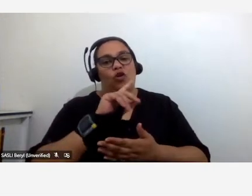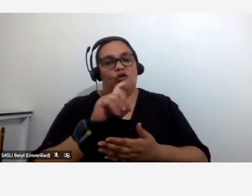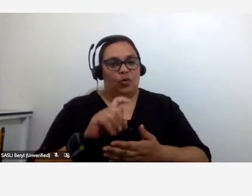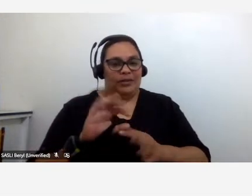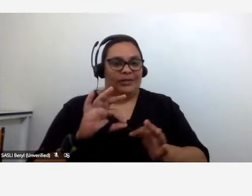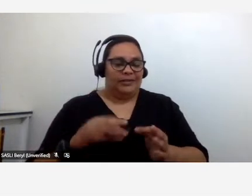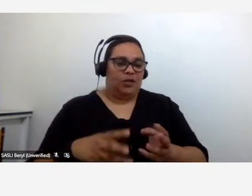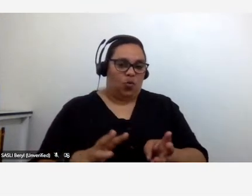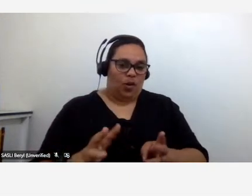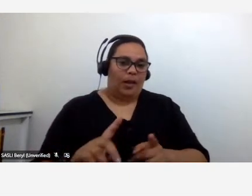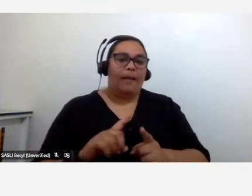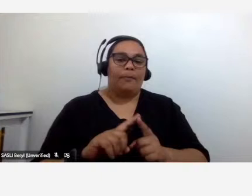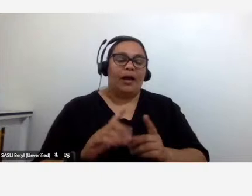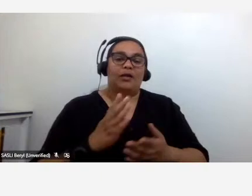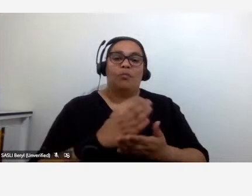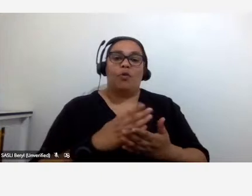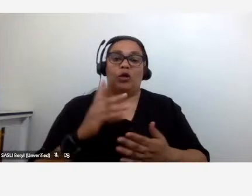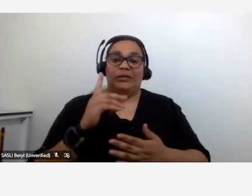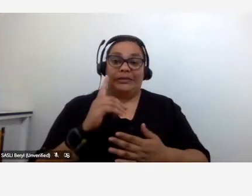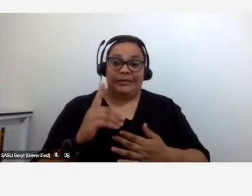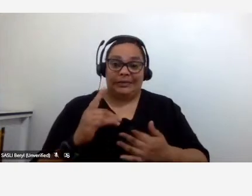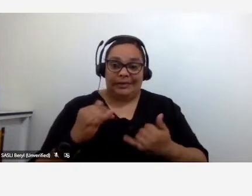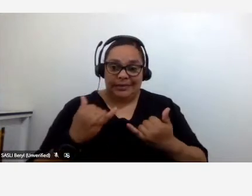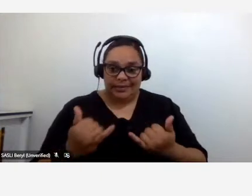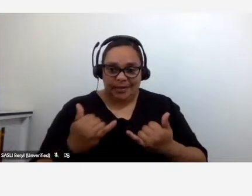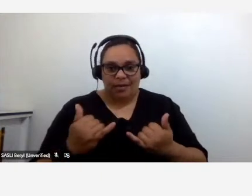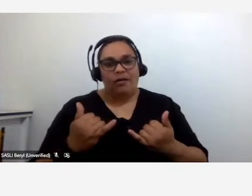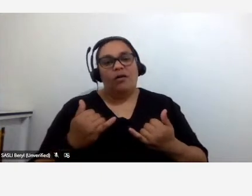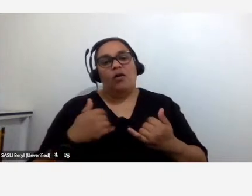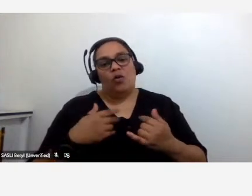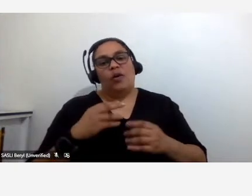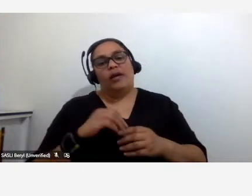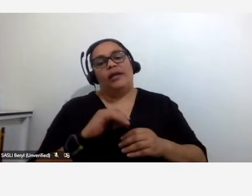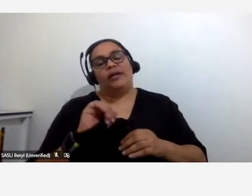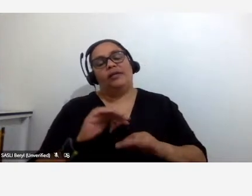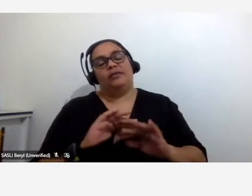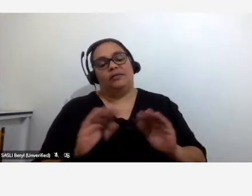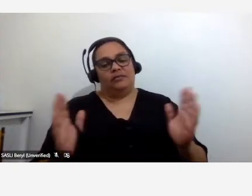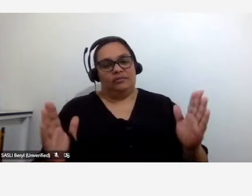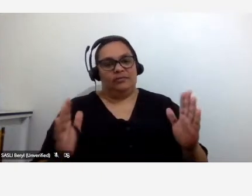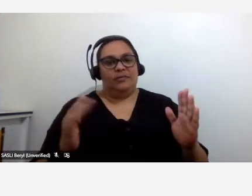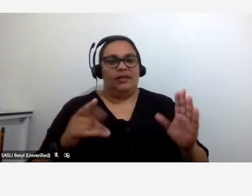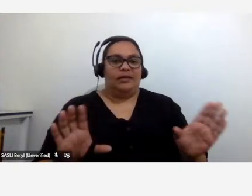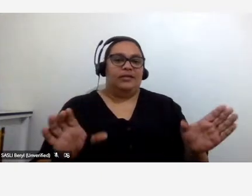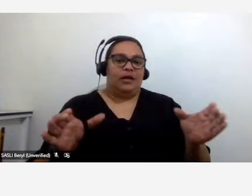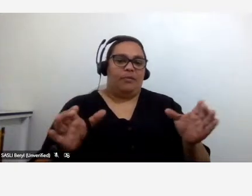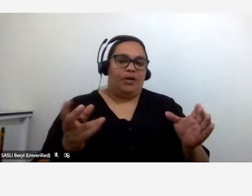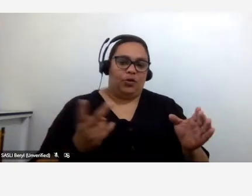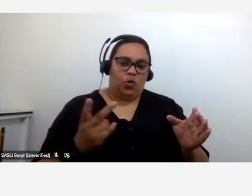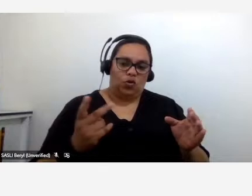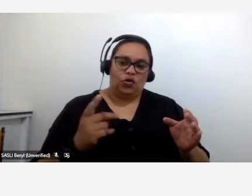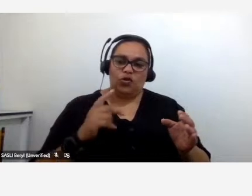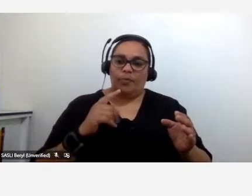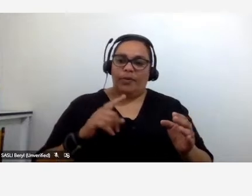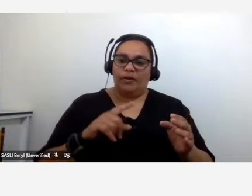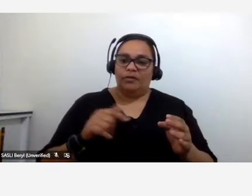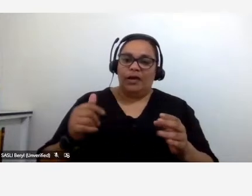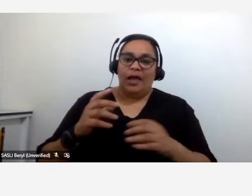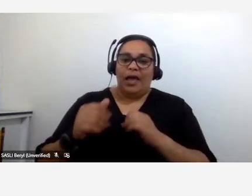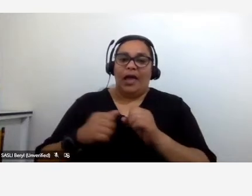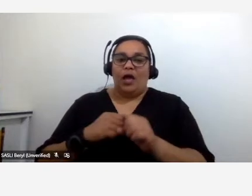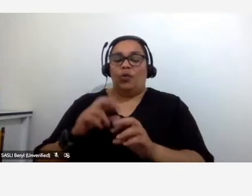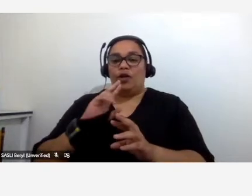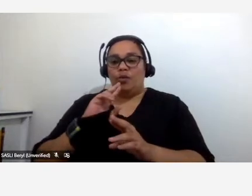as well. And then part D is definitely within the ambit of this committee as well. So for the rest of the annual